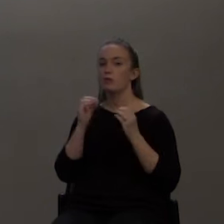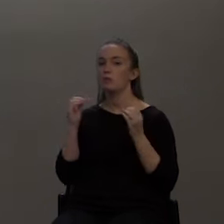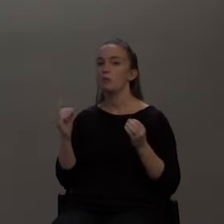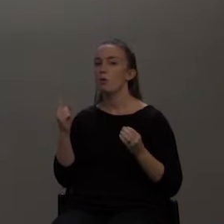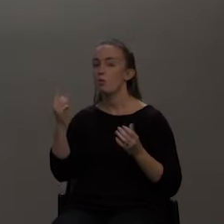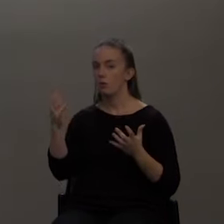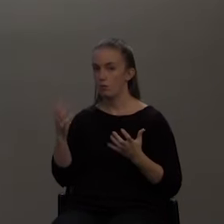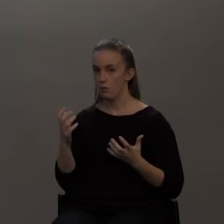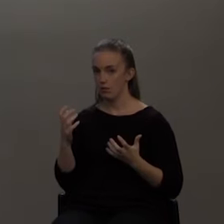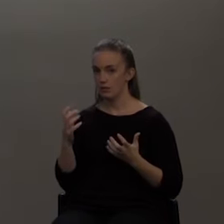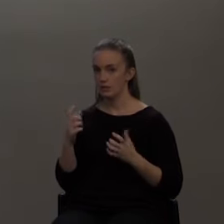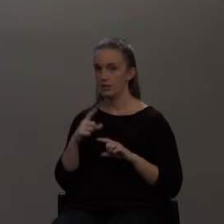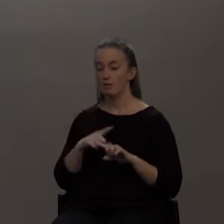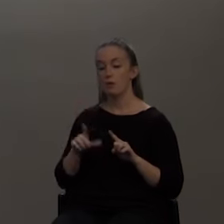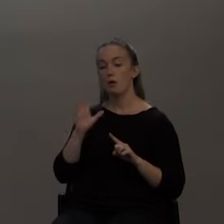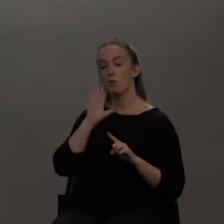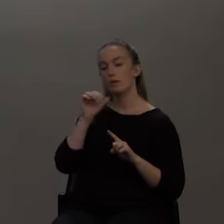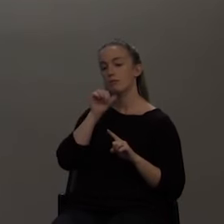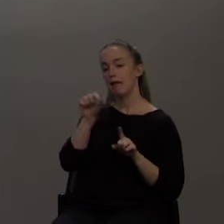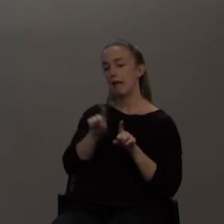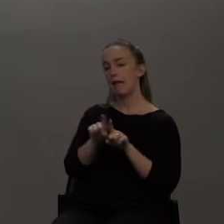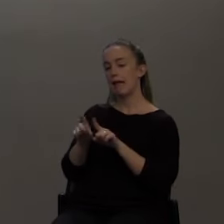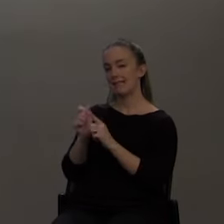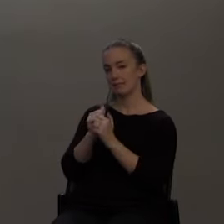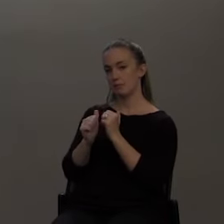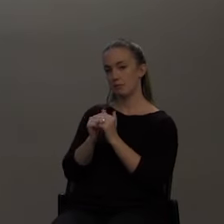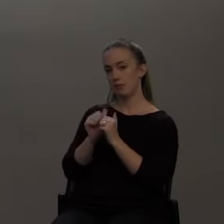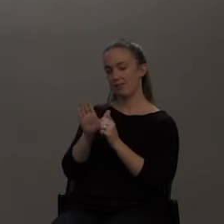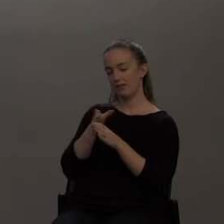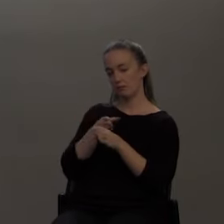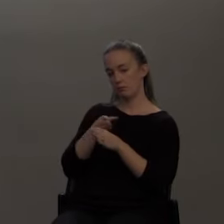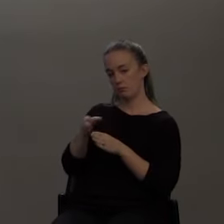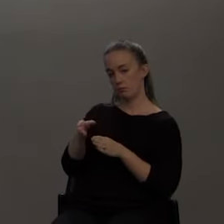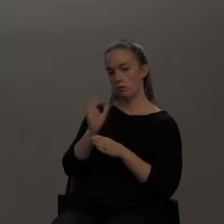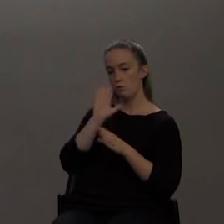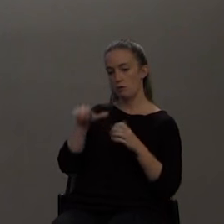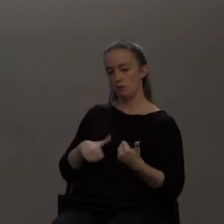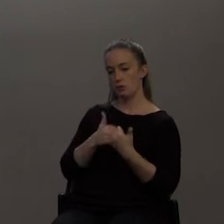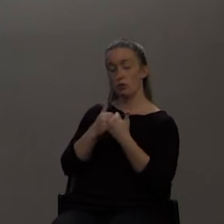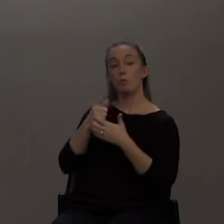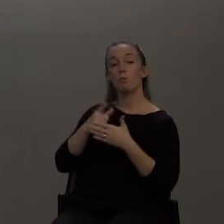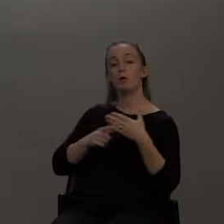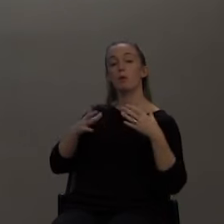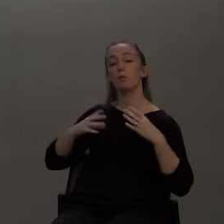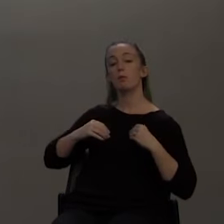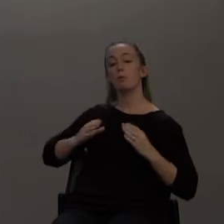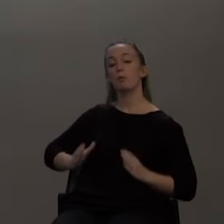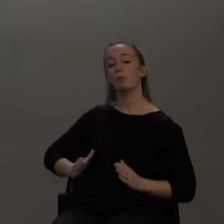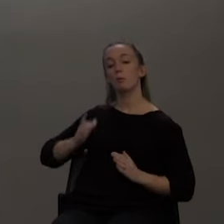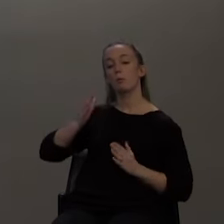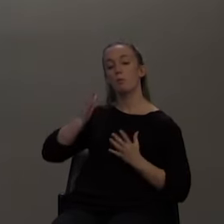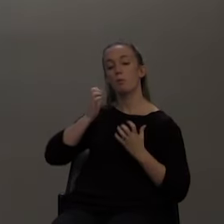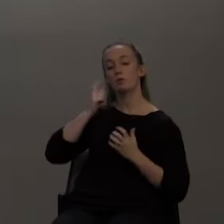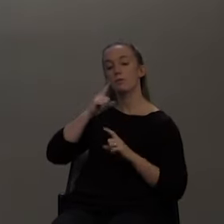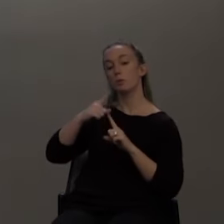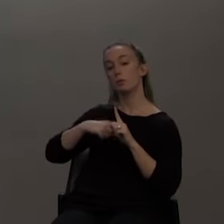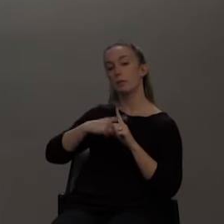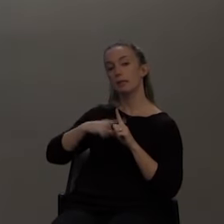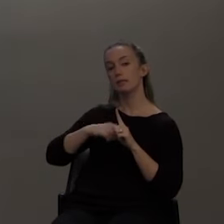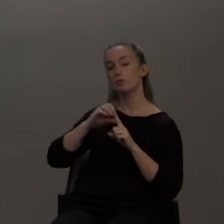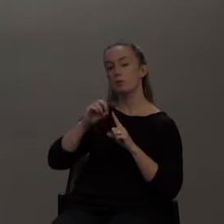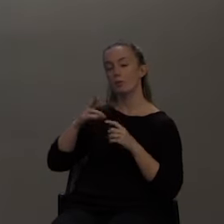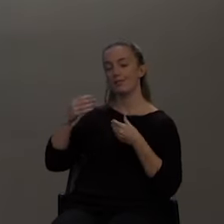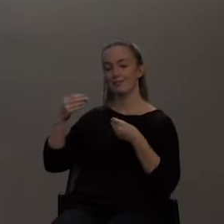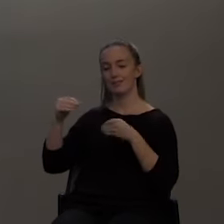that they're not going to be as competitive in the market, and you're going to be challenged with what potentially the owner wants as rent or a sale price and what the